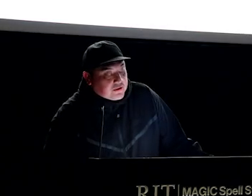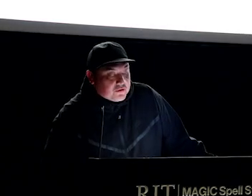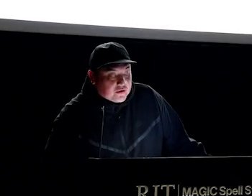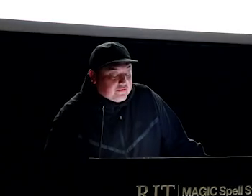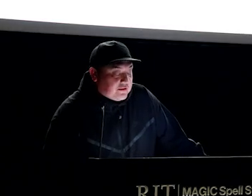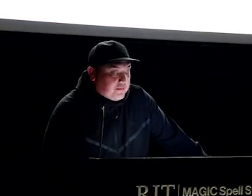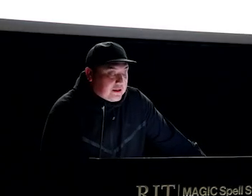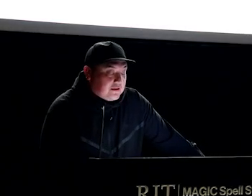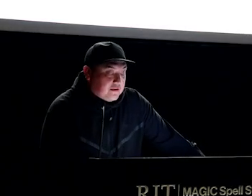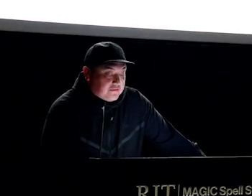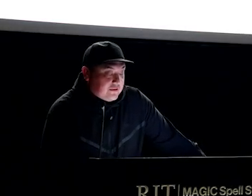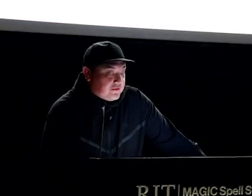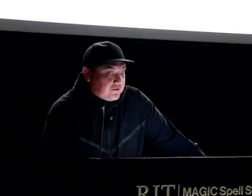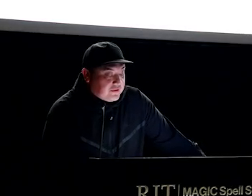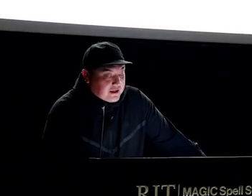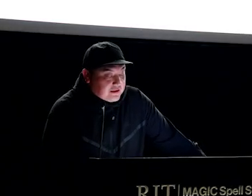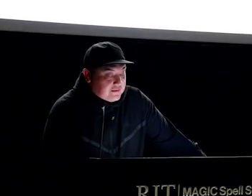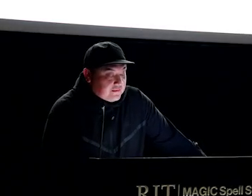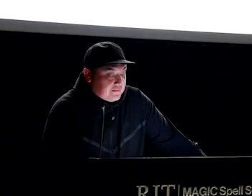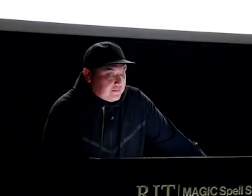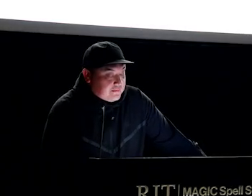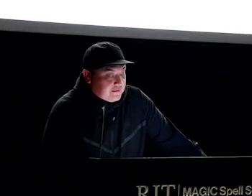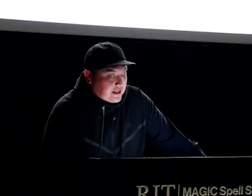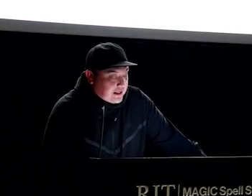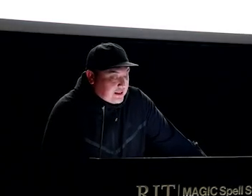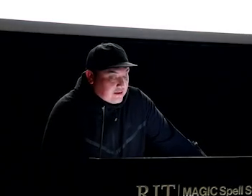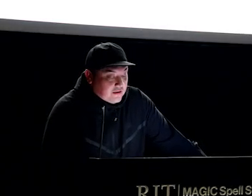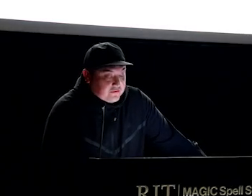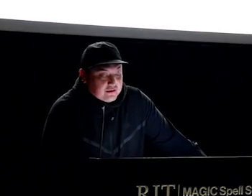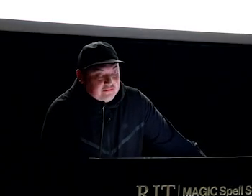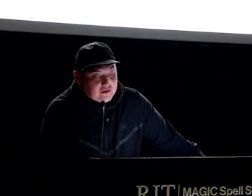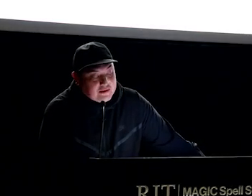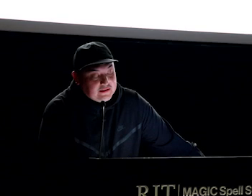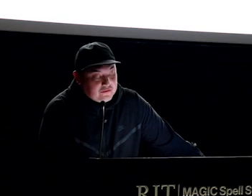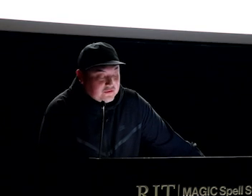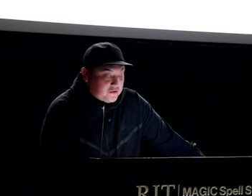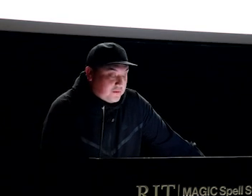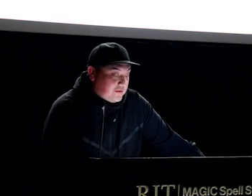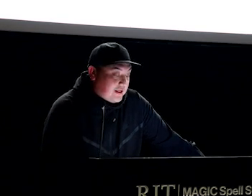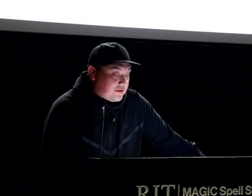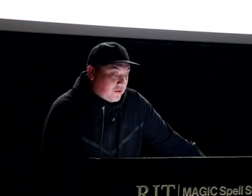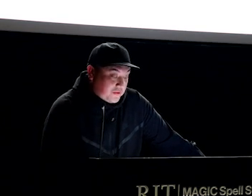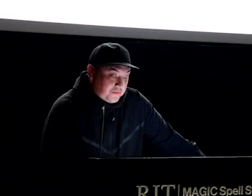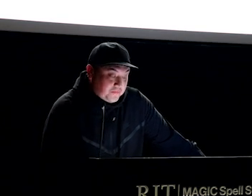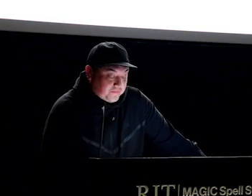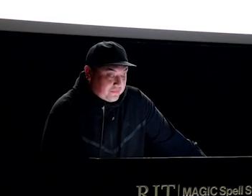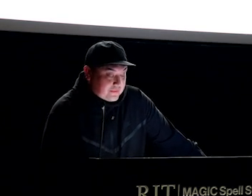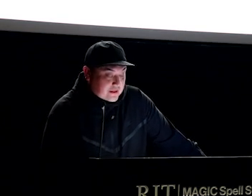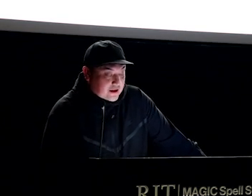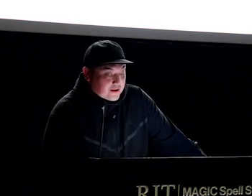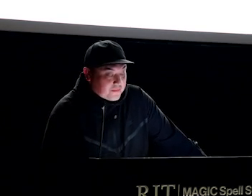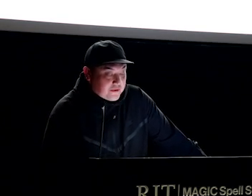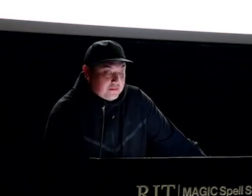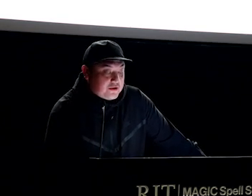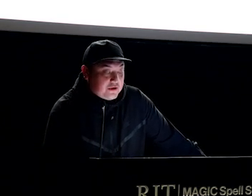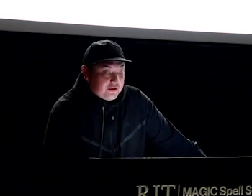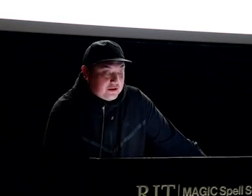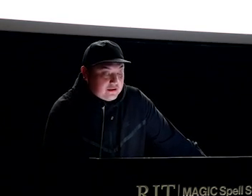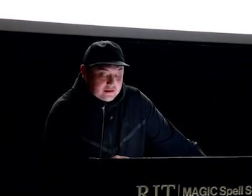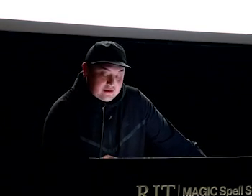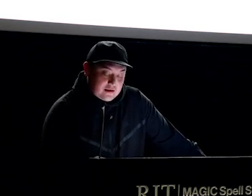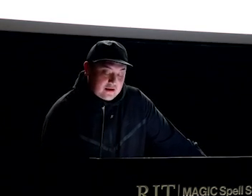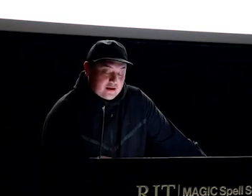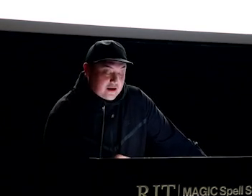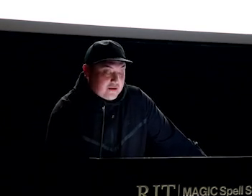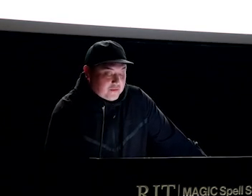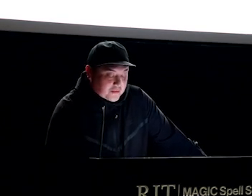I was so driven to make a difference that I often found myself in trouble at school. The